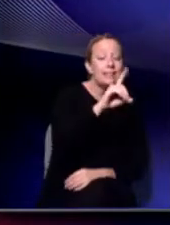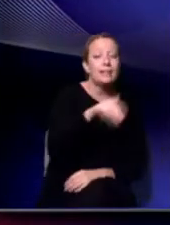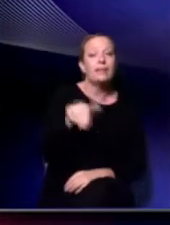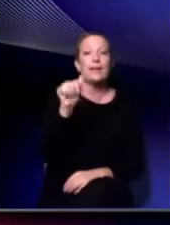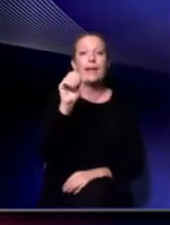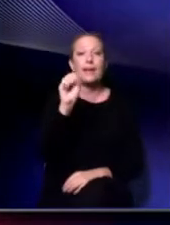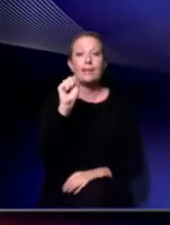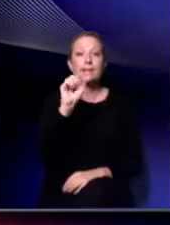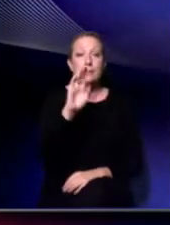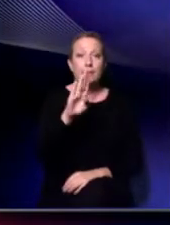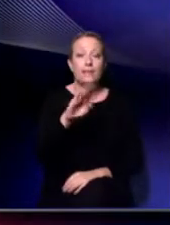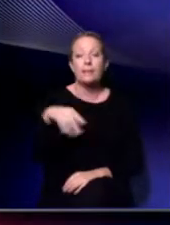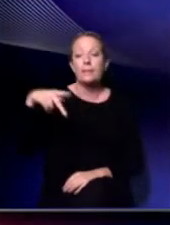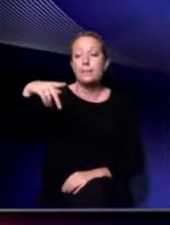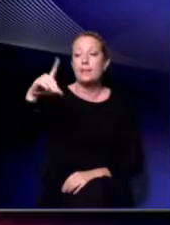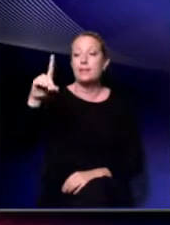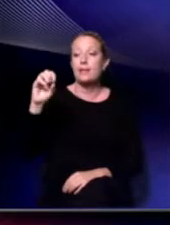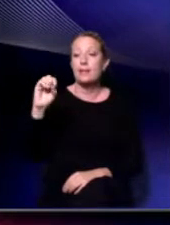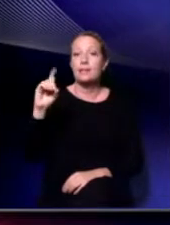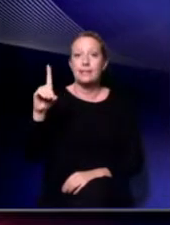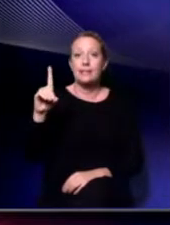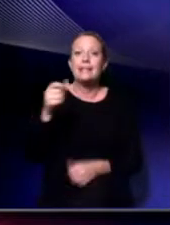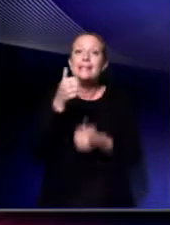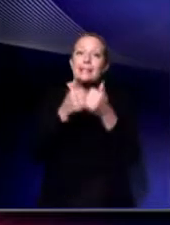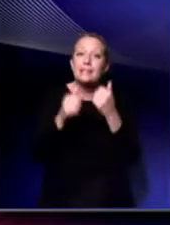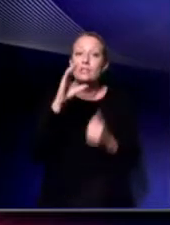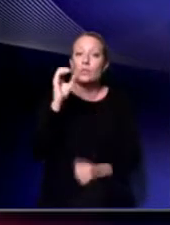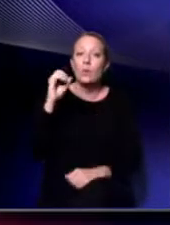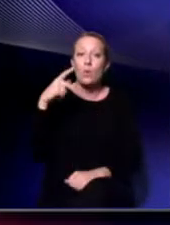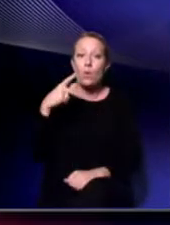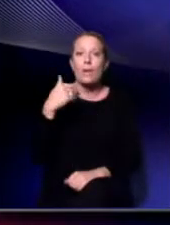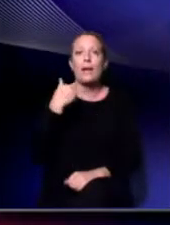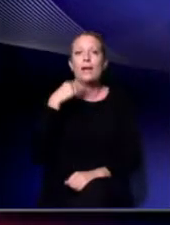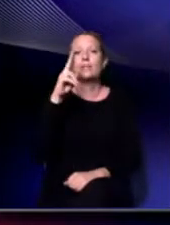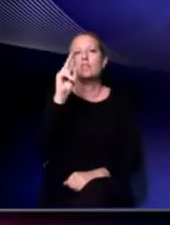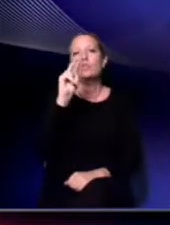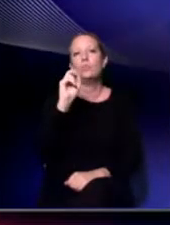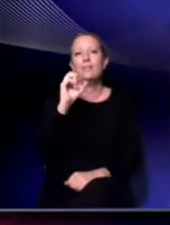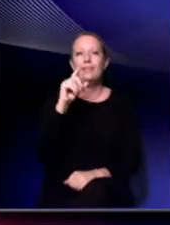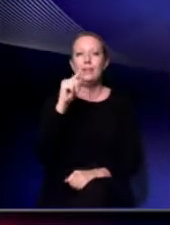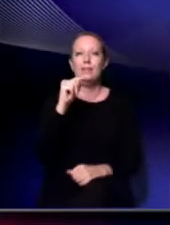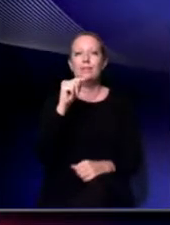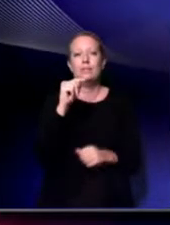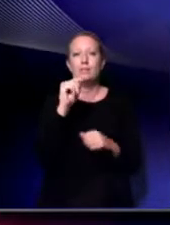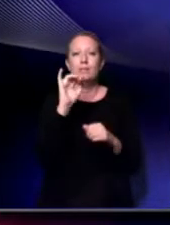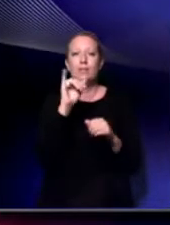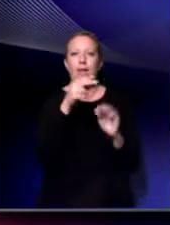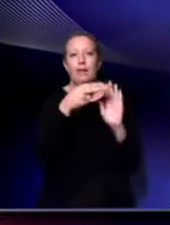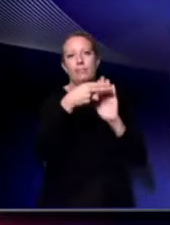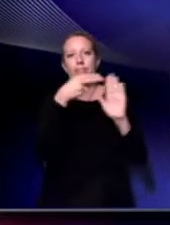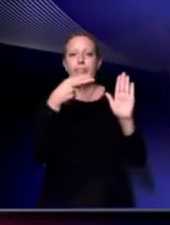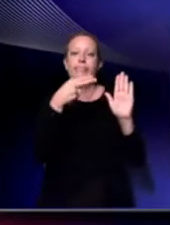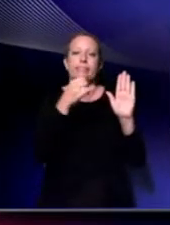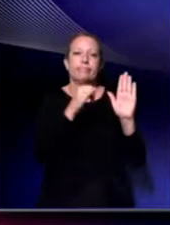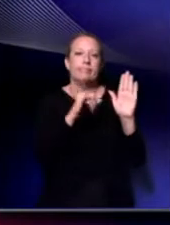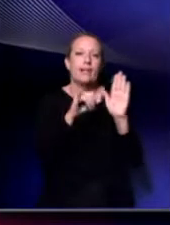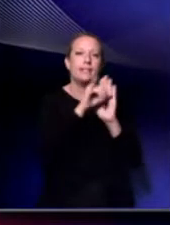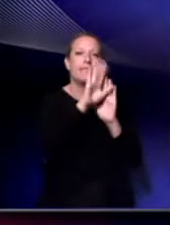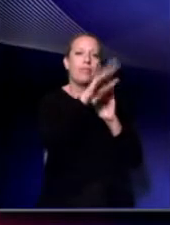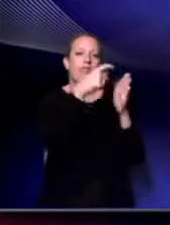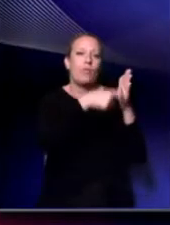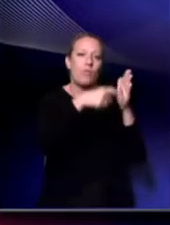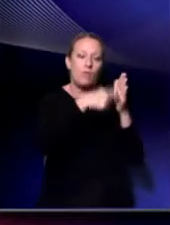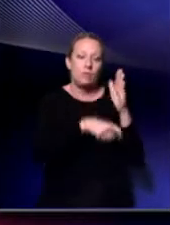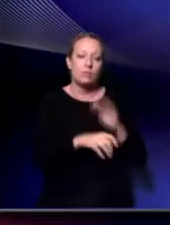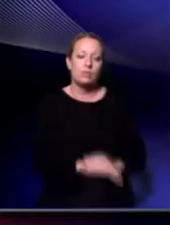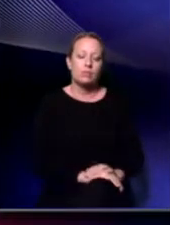unit, a PDSD unit. Each of the co-ops has a unit identifier. And you can, that's kind of